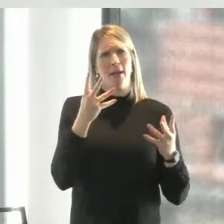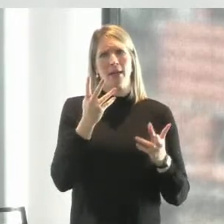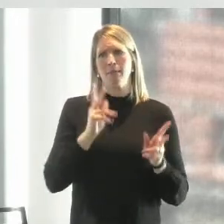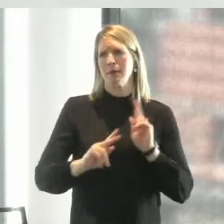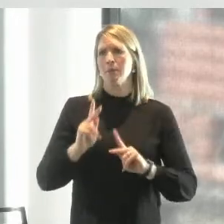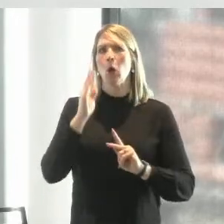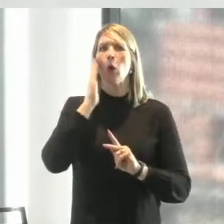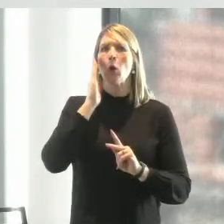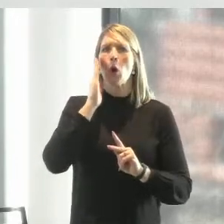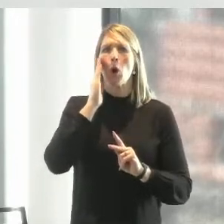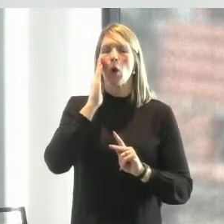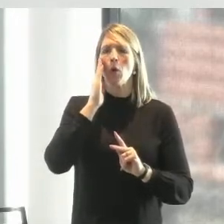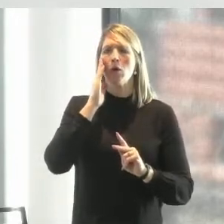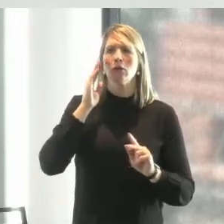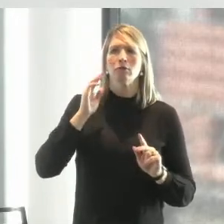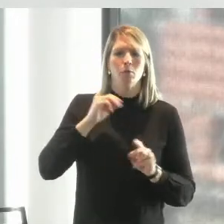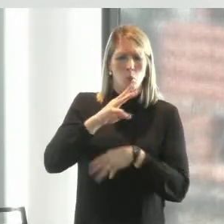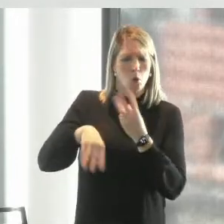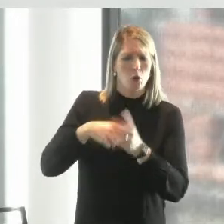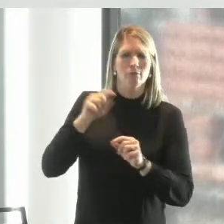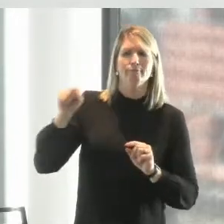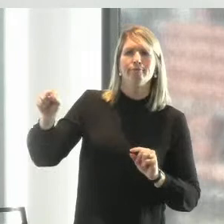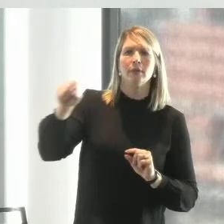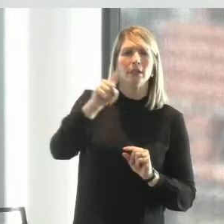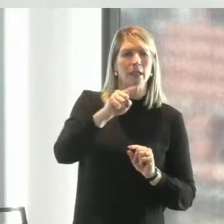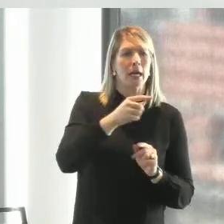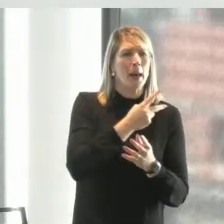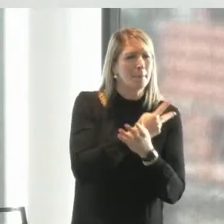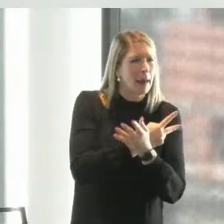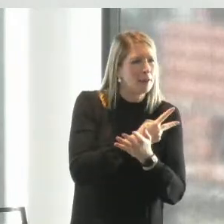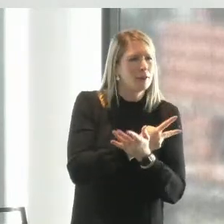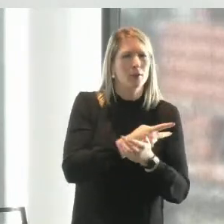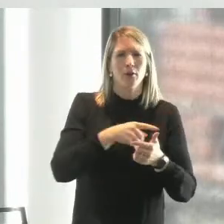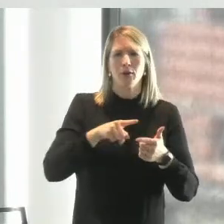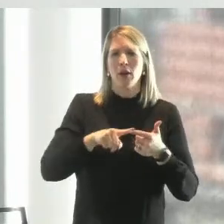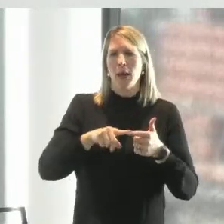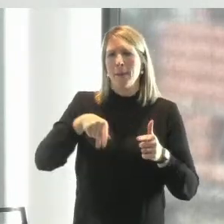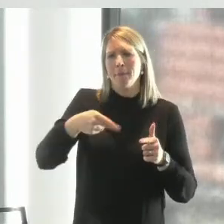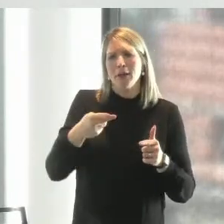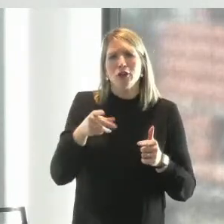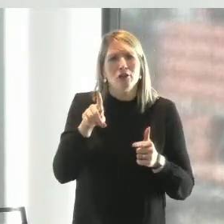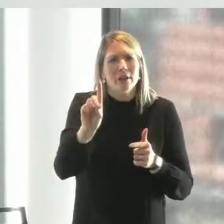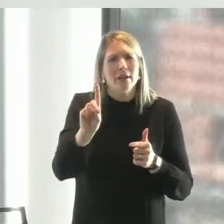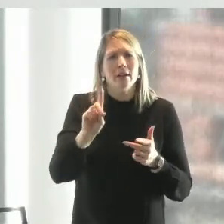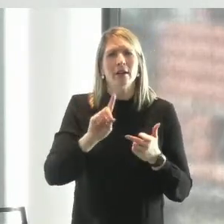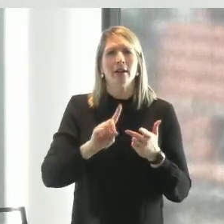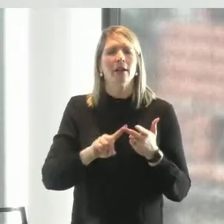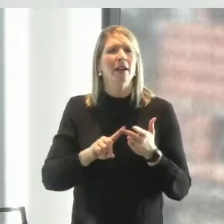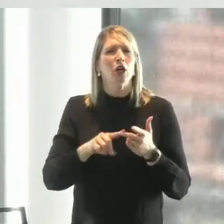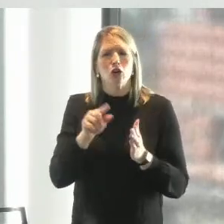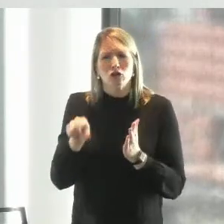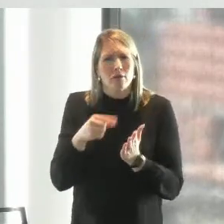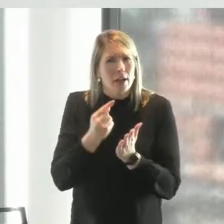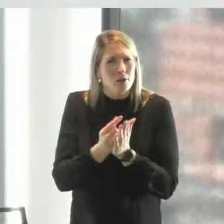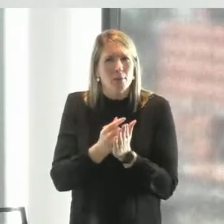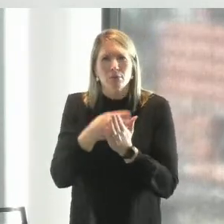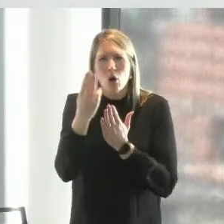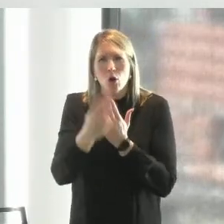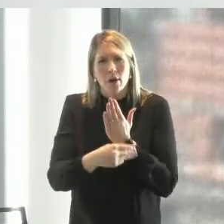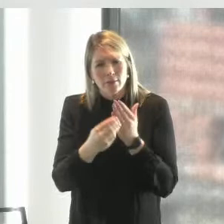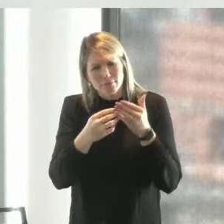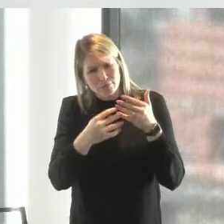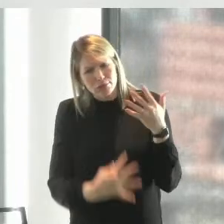they get credentials in master's degrees and PhDs and postdocs. And